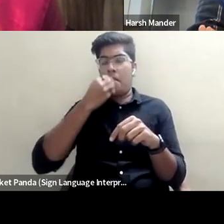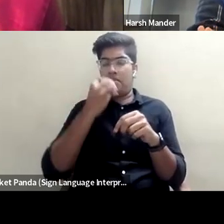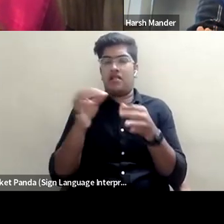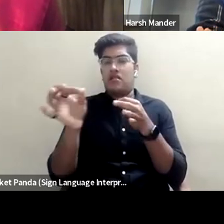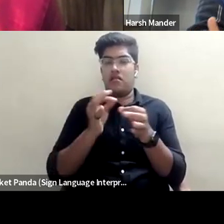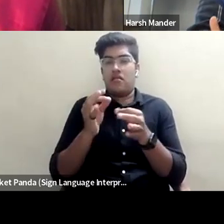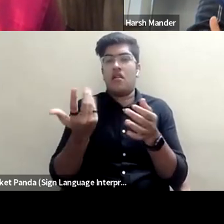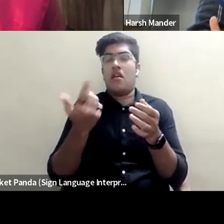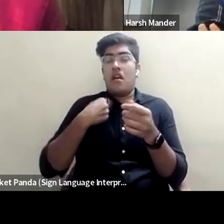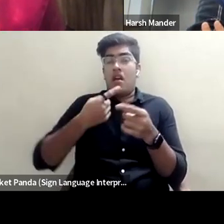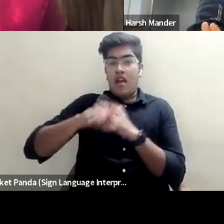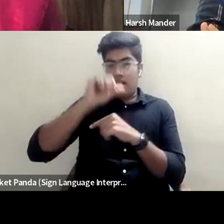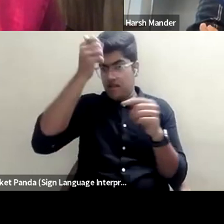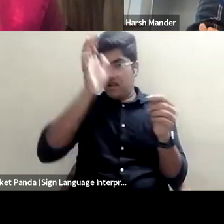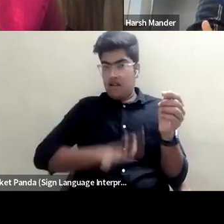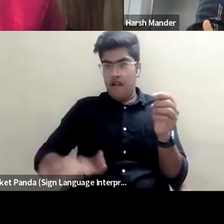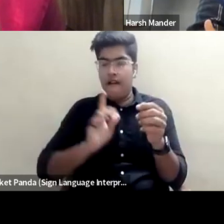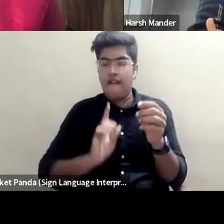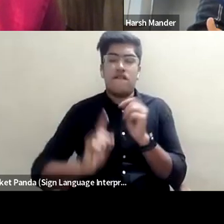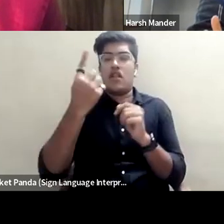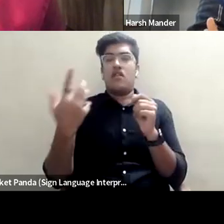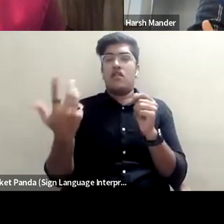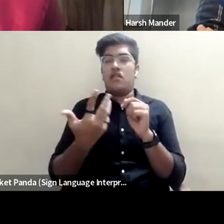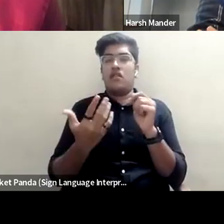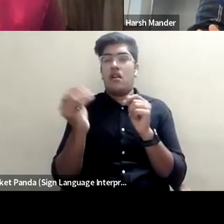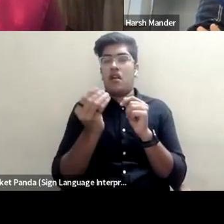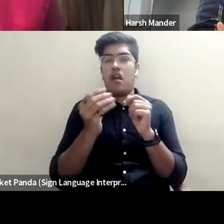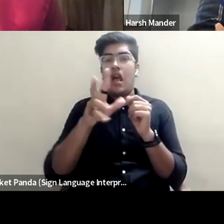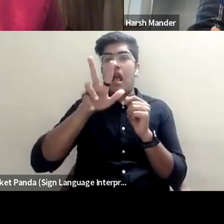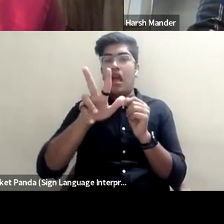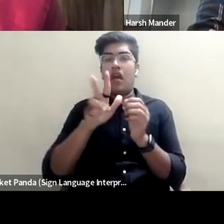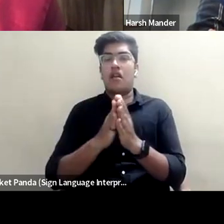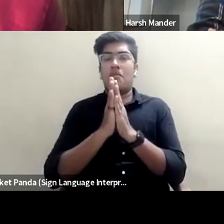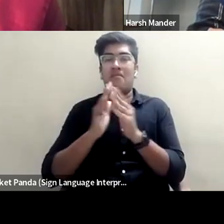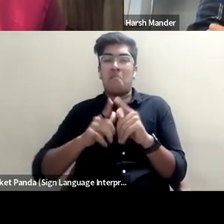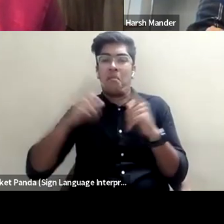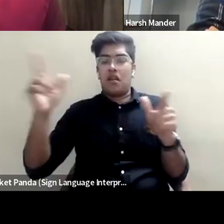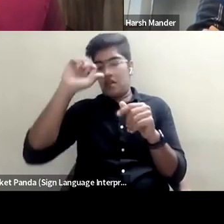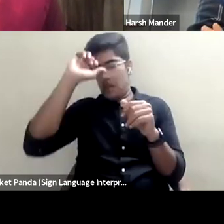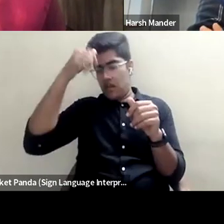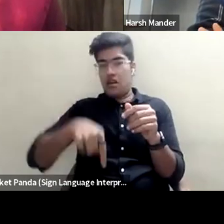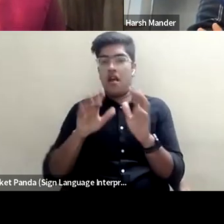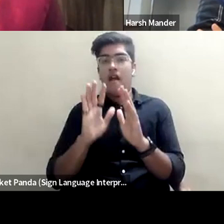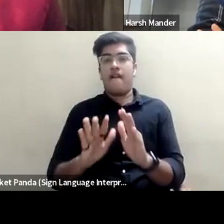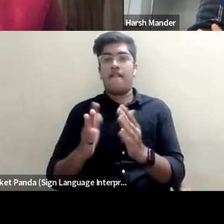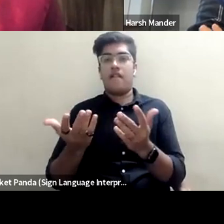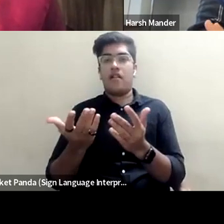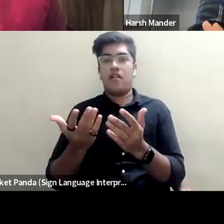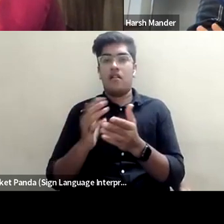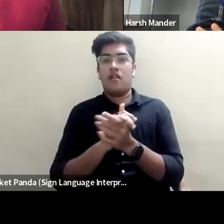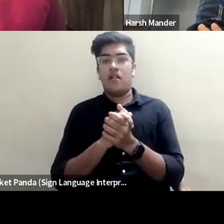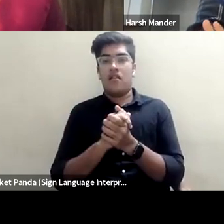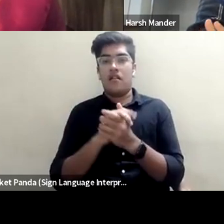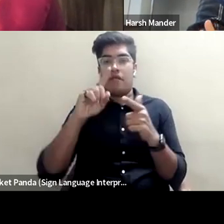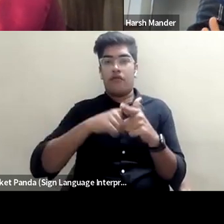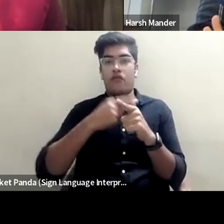only country in the world which has 8 major religions of the world. Maybe Judaism is now too